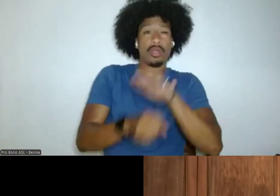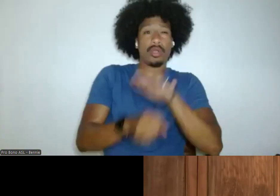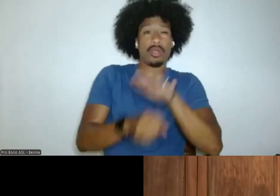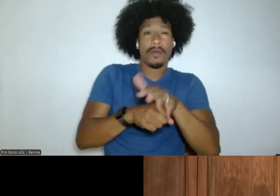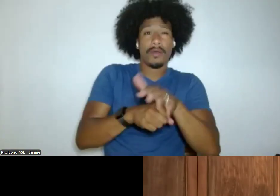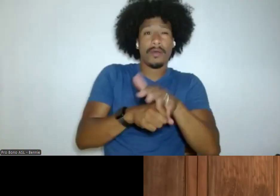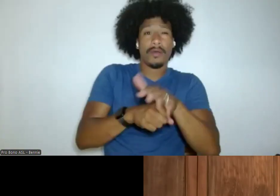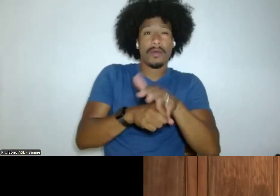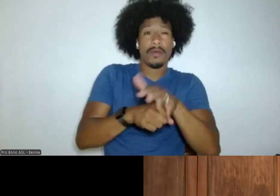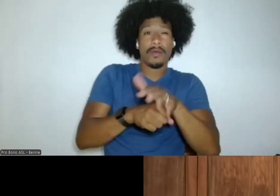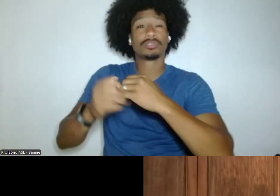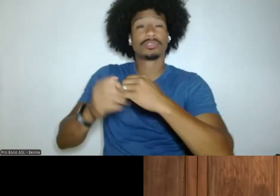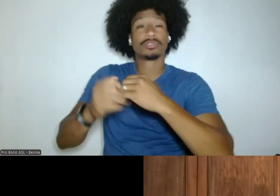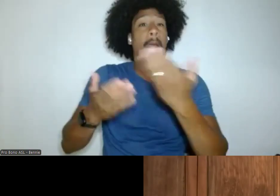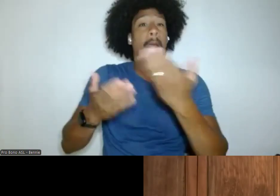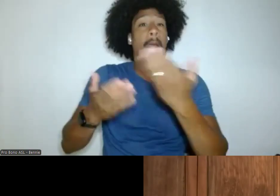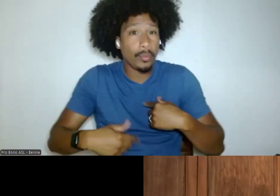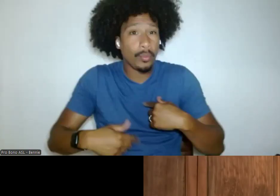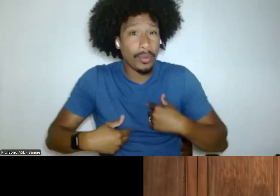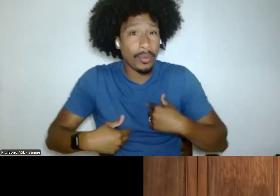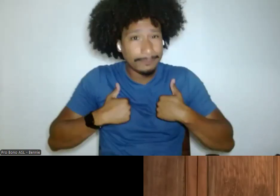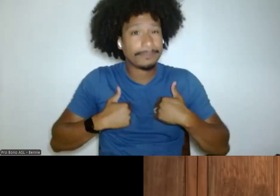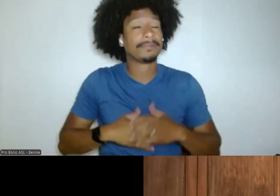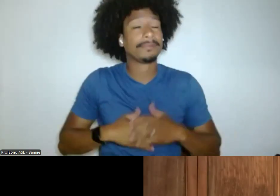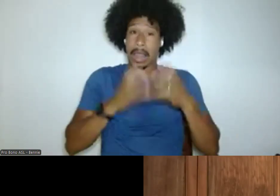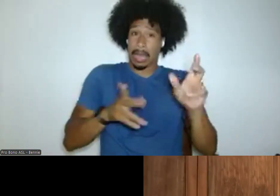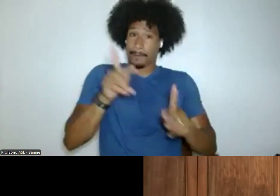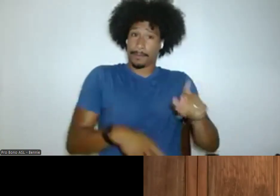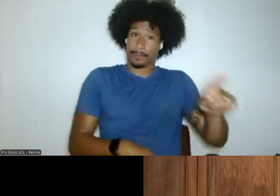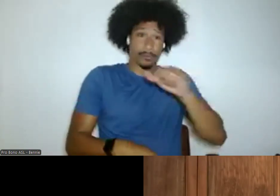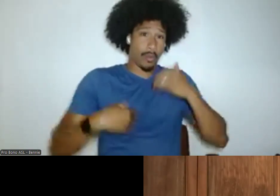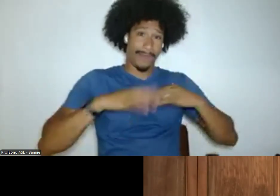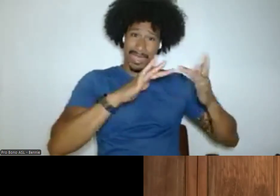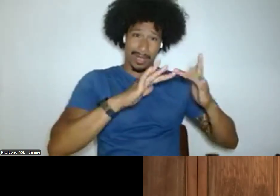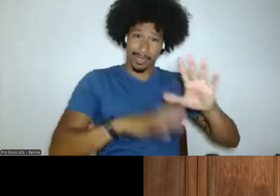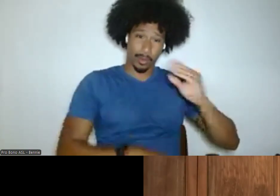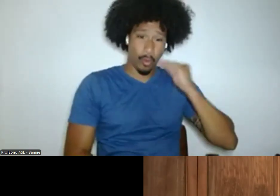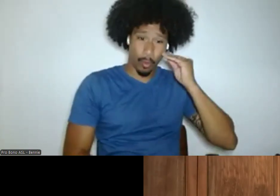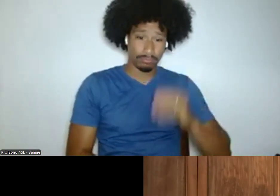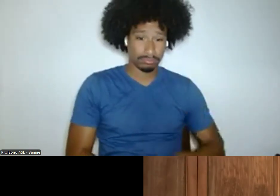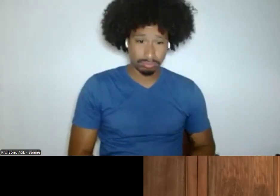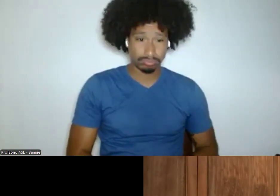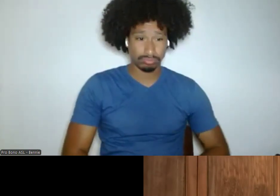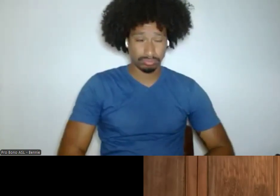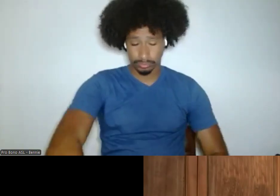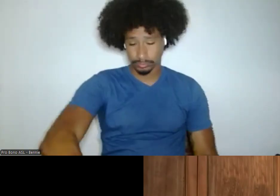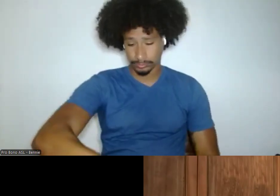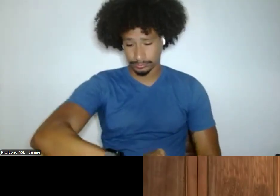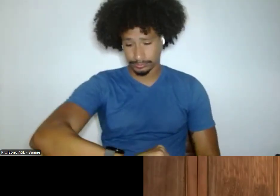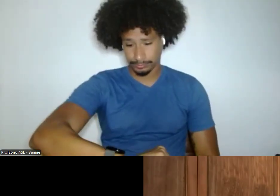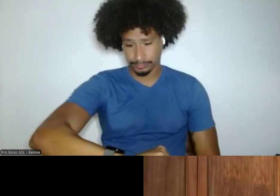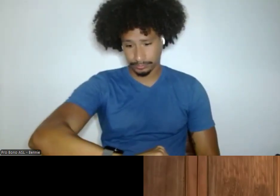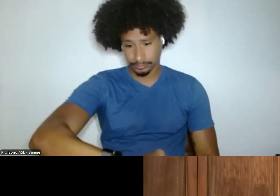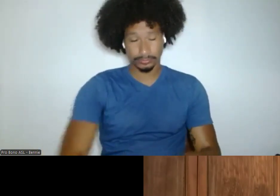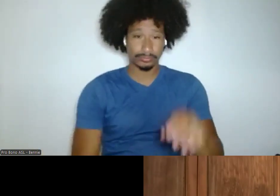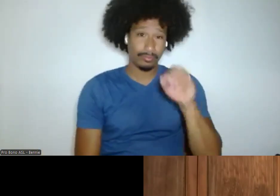living. A lot of people don't have internet at their house, um, or don't have, aren't located